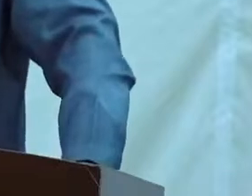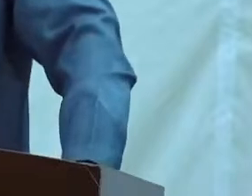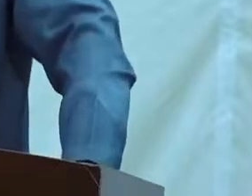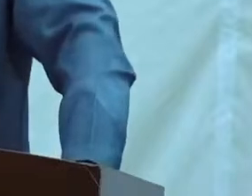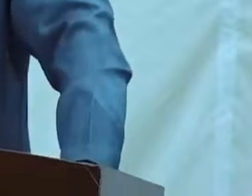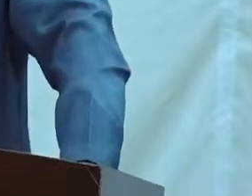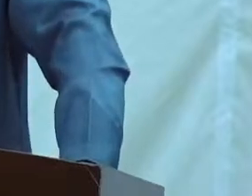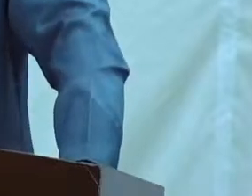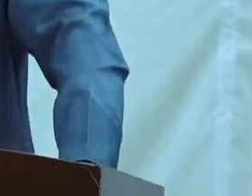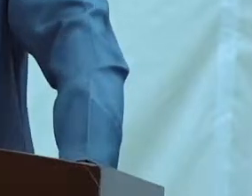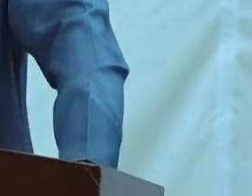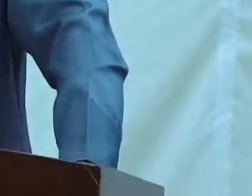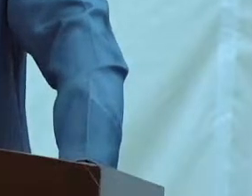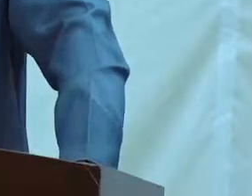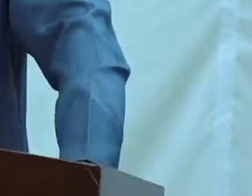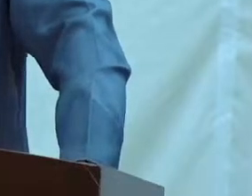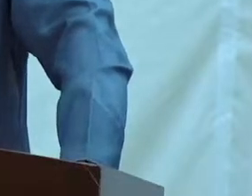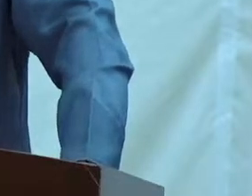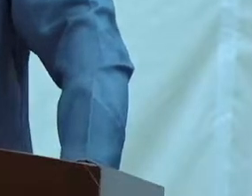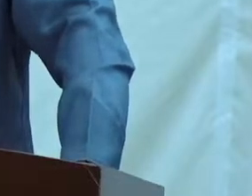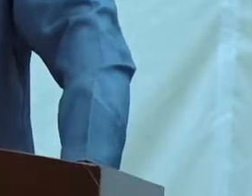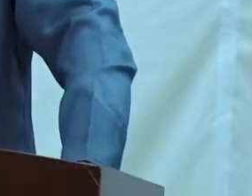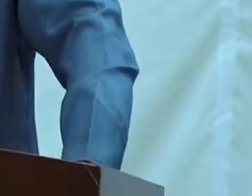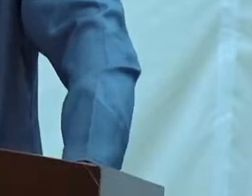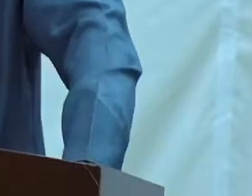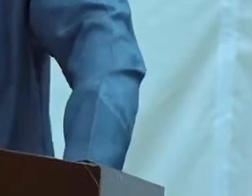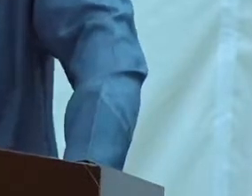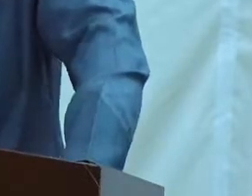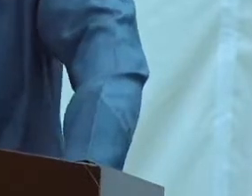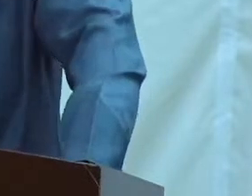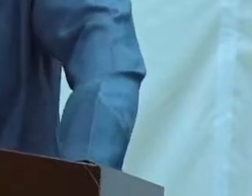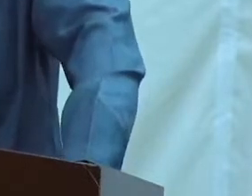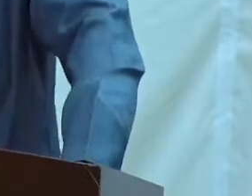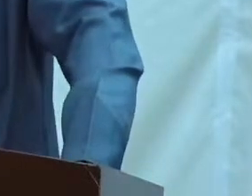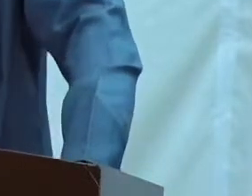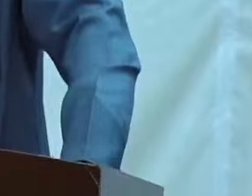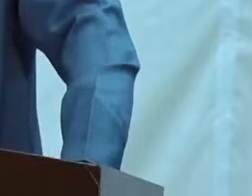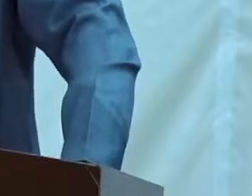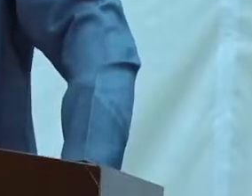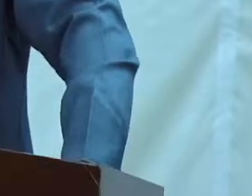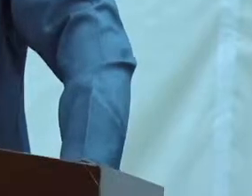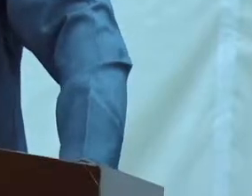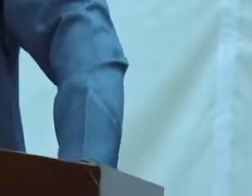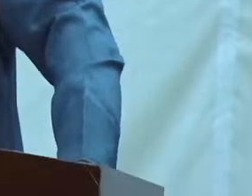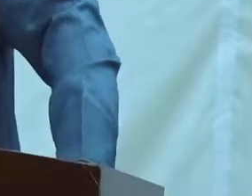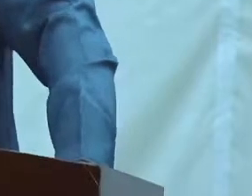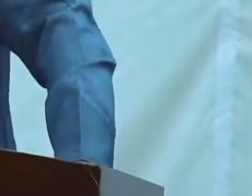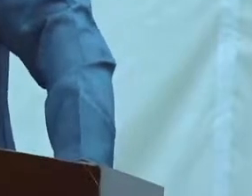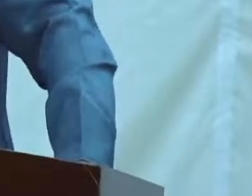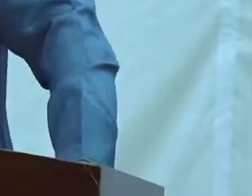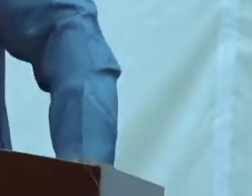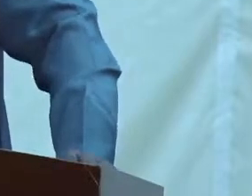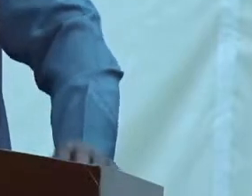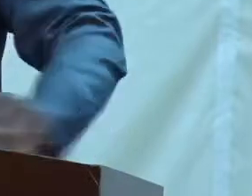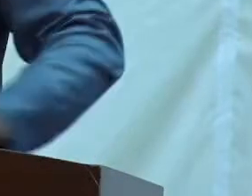University of Ghana in 2015 after 30 distinguished years of